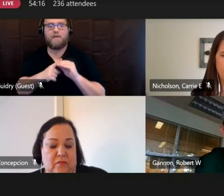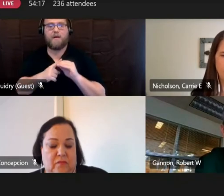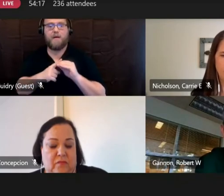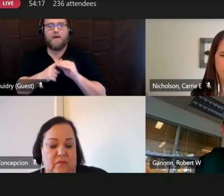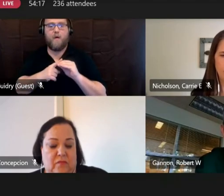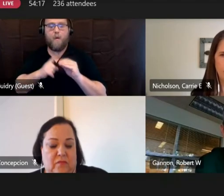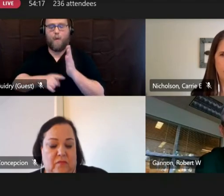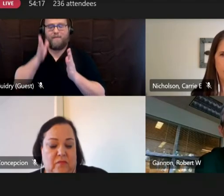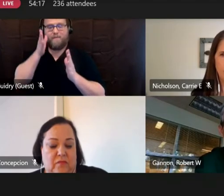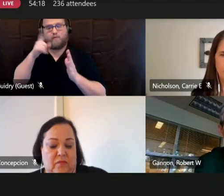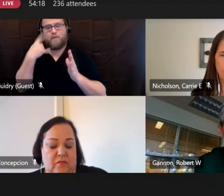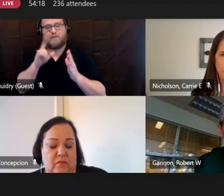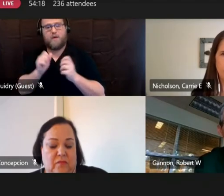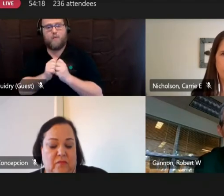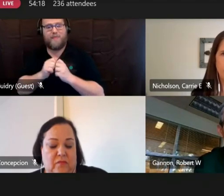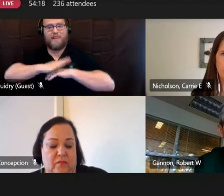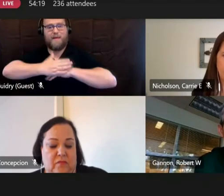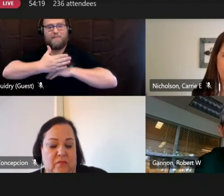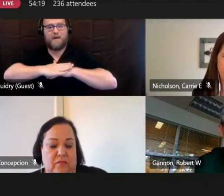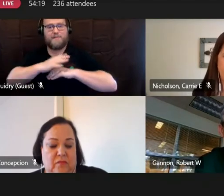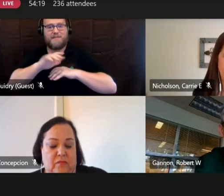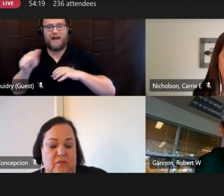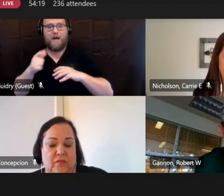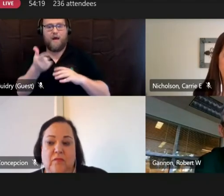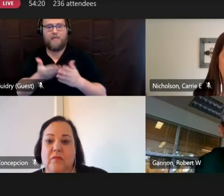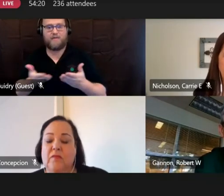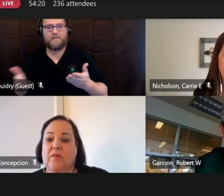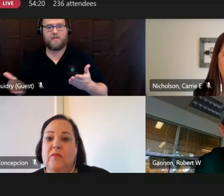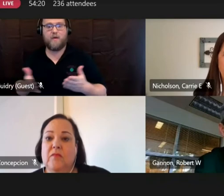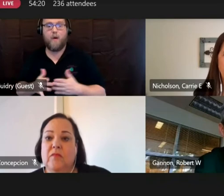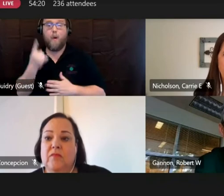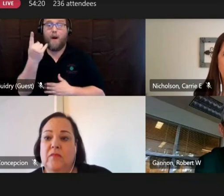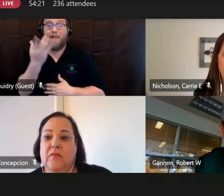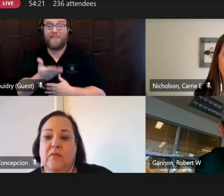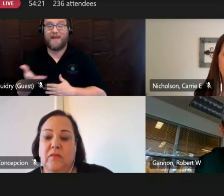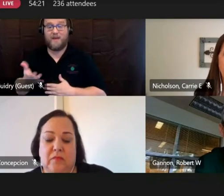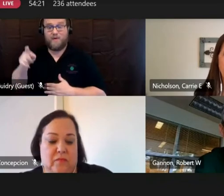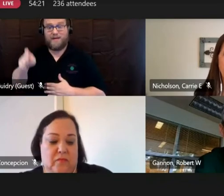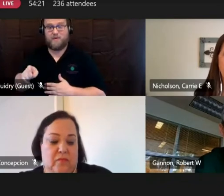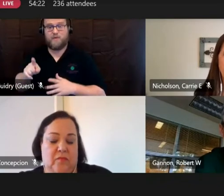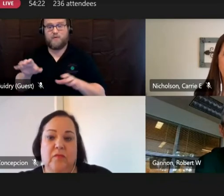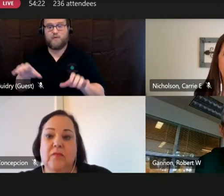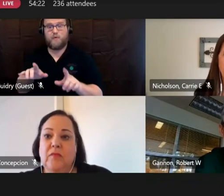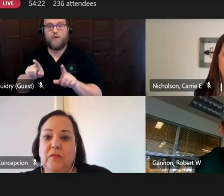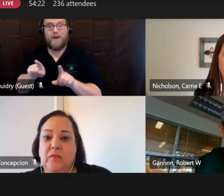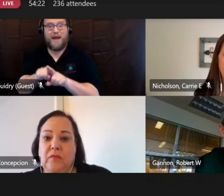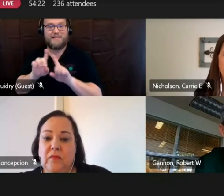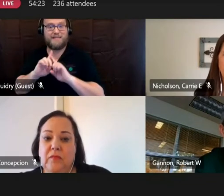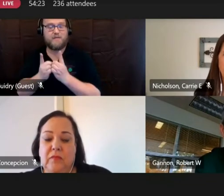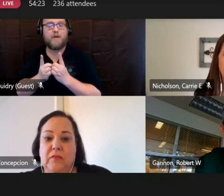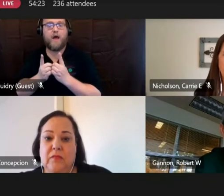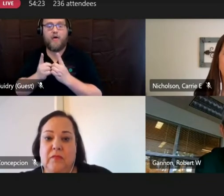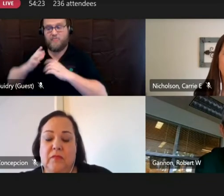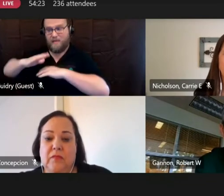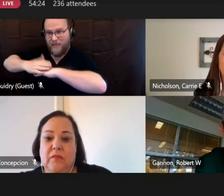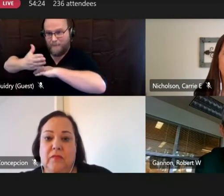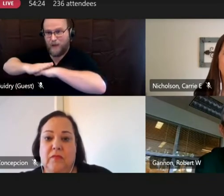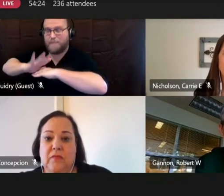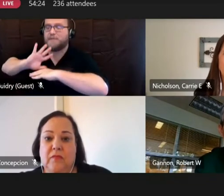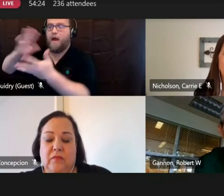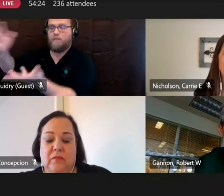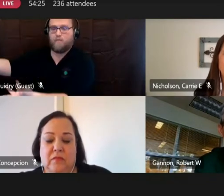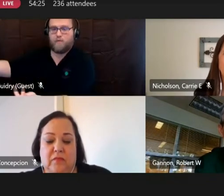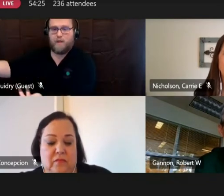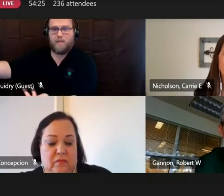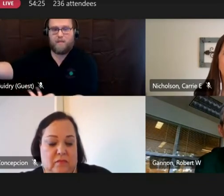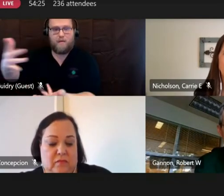So one of the things that we will need to do as a district is bring back all of those laptops so we can get them refreshed and